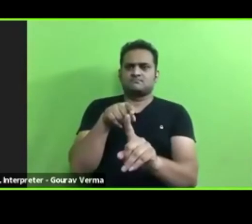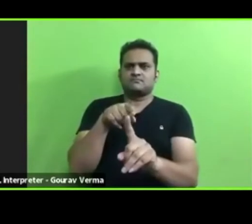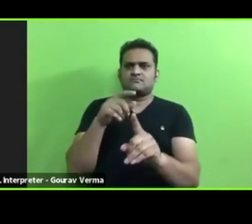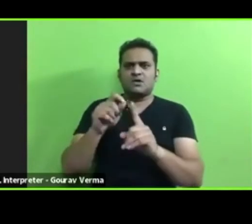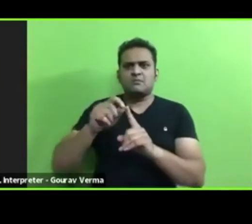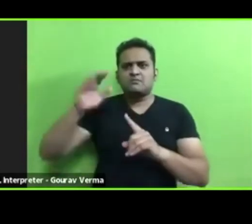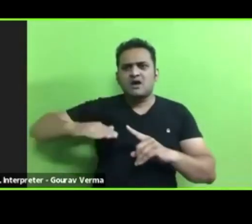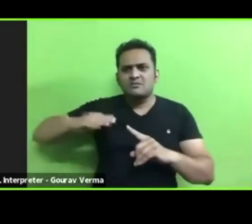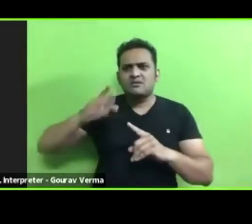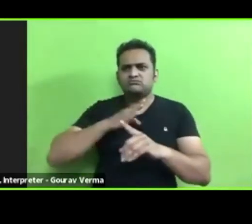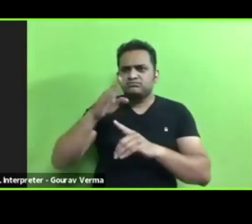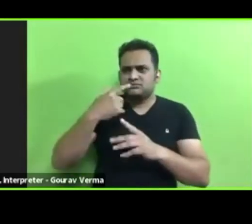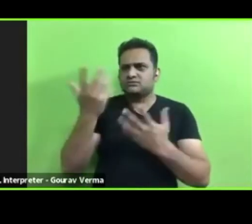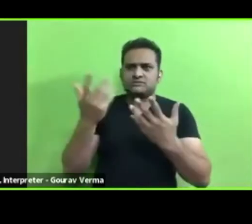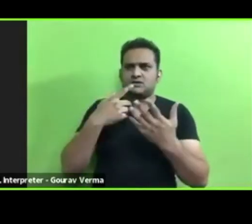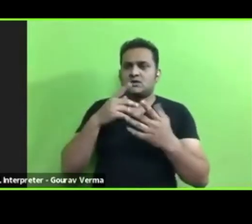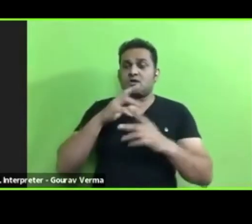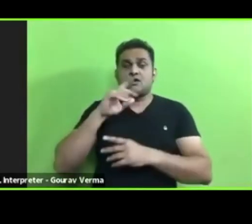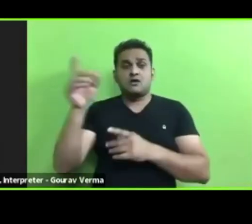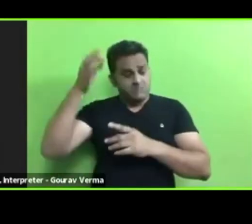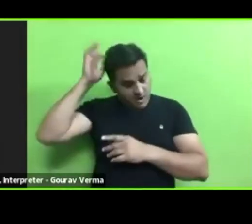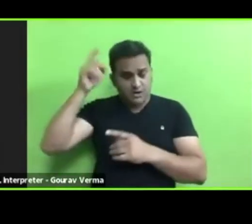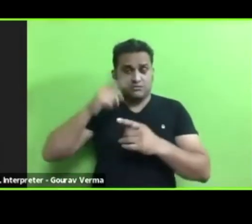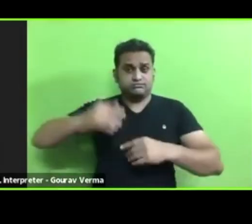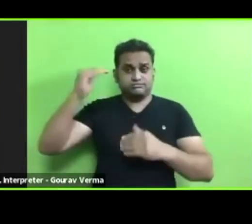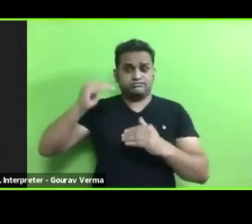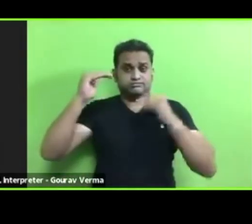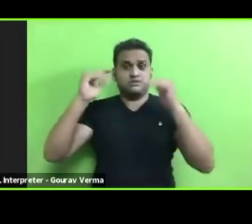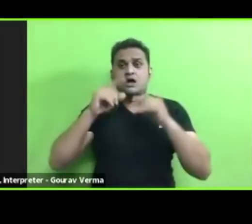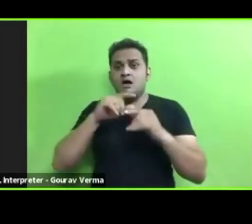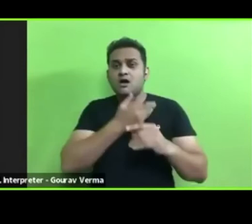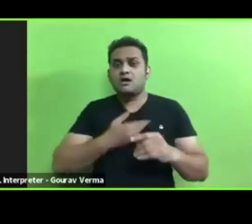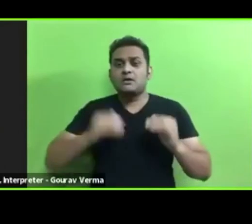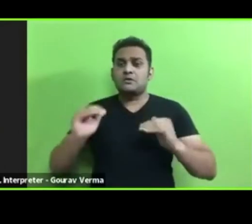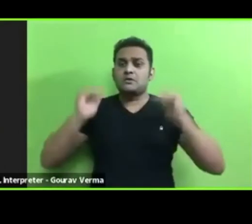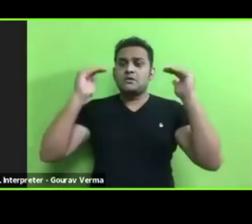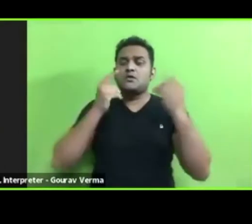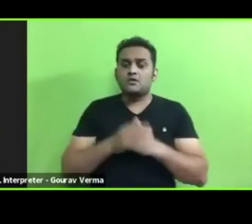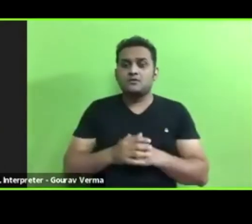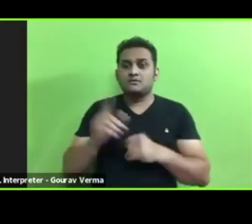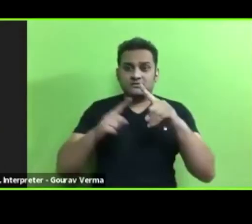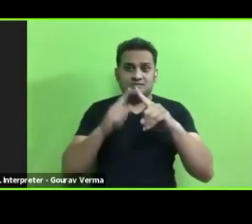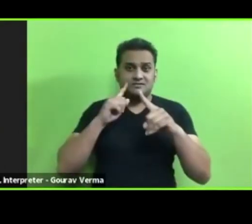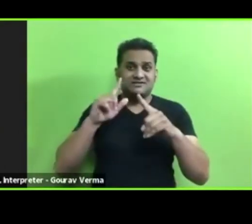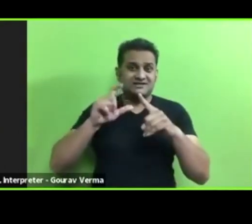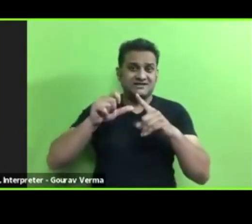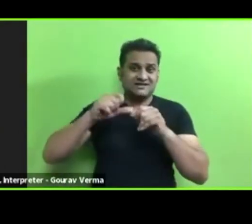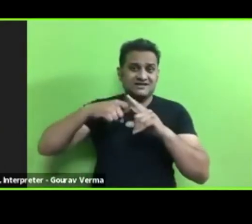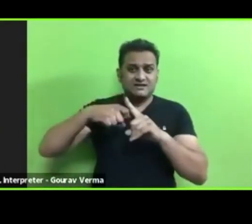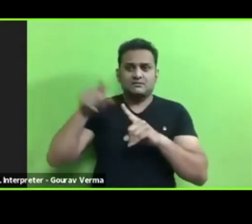house, who can then dictate the lives of Brahmin, the supreme, the Ubermensch. Lokmanya Tilak is a very complicated